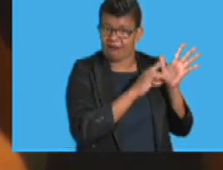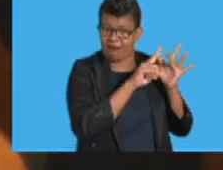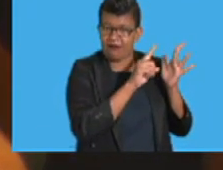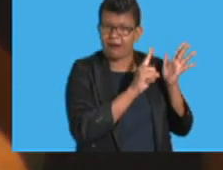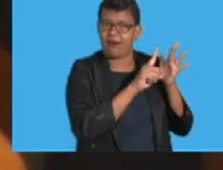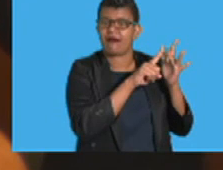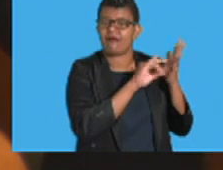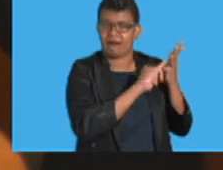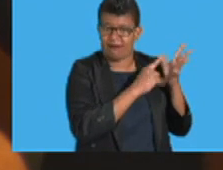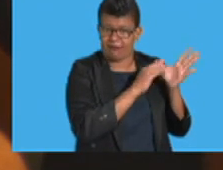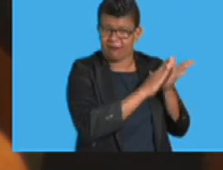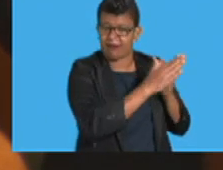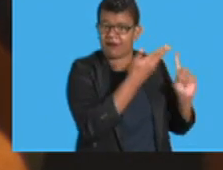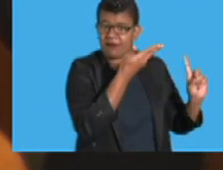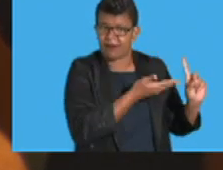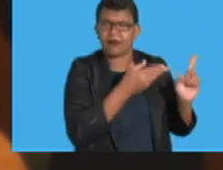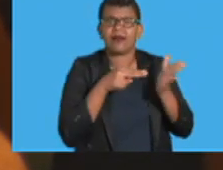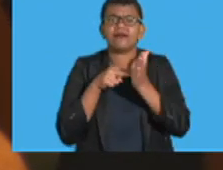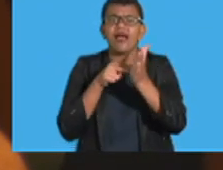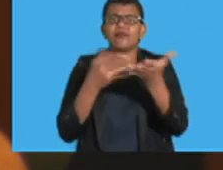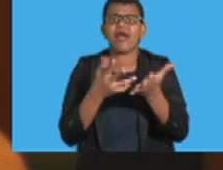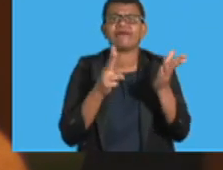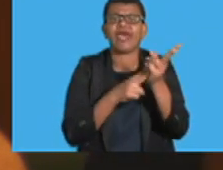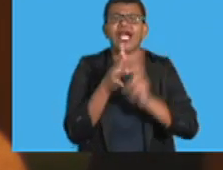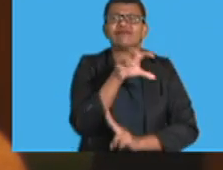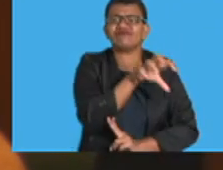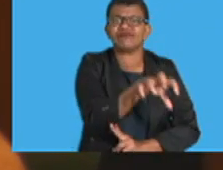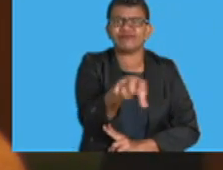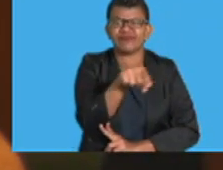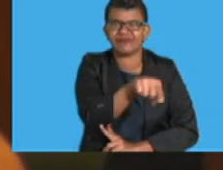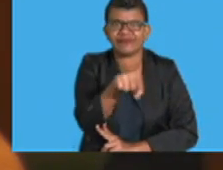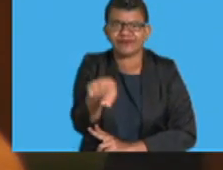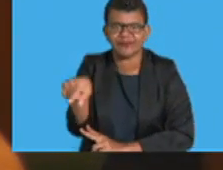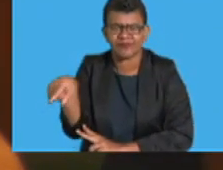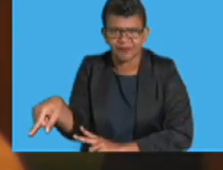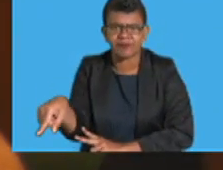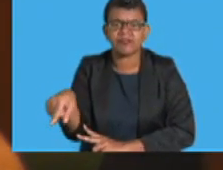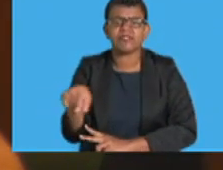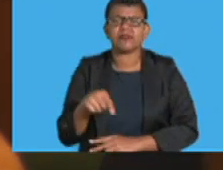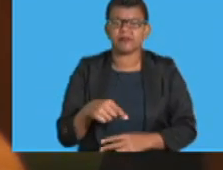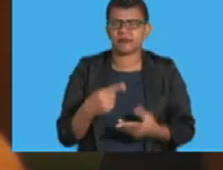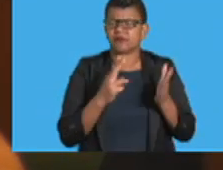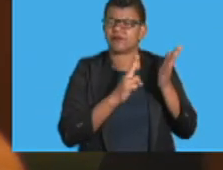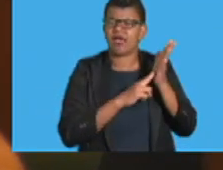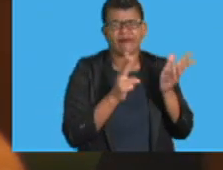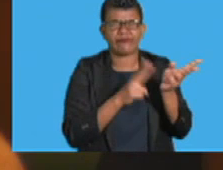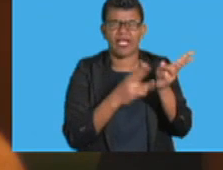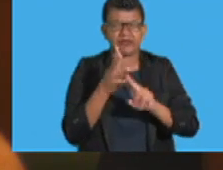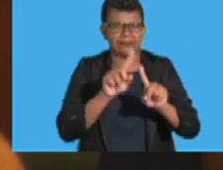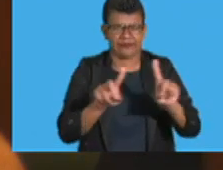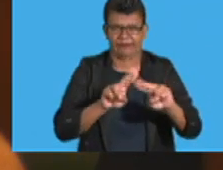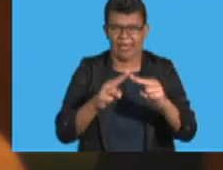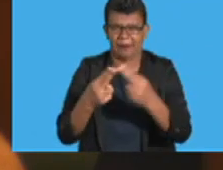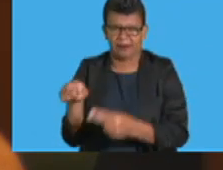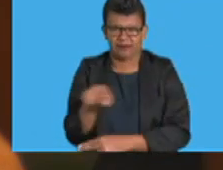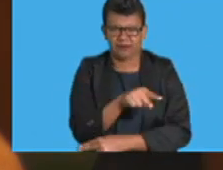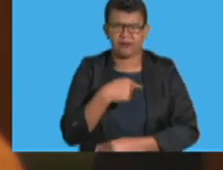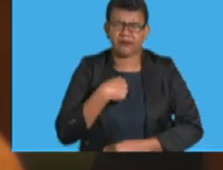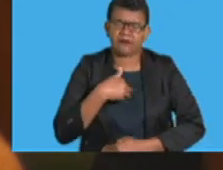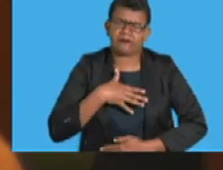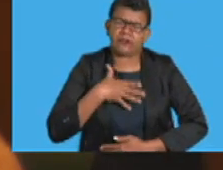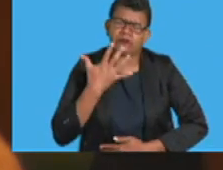of Nandele village, Waikumkumu village, Watumbo, and Andonu family. My condolences to the family of